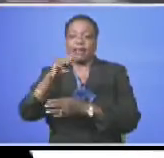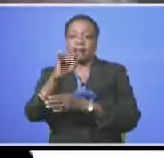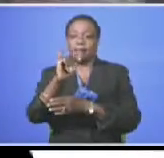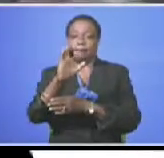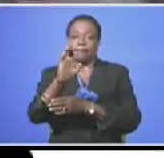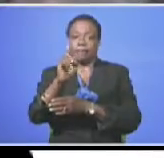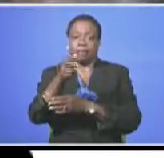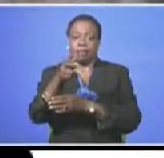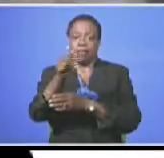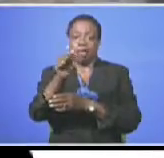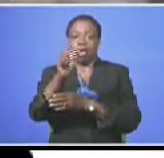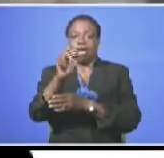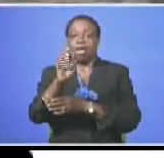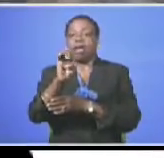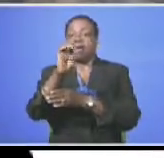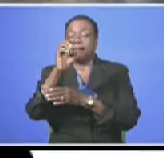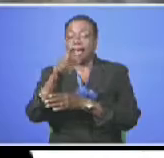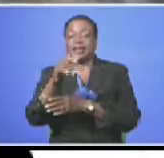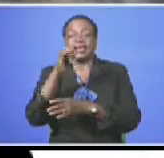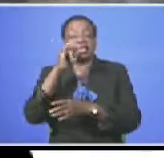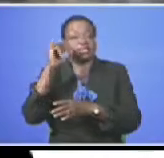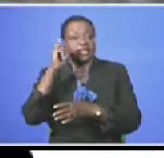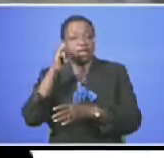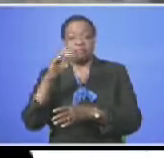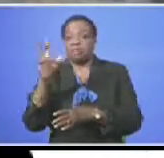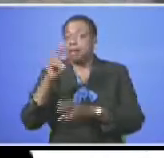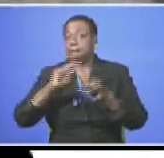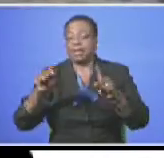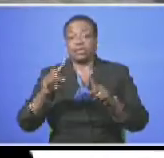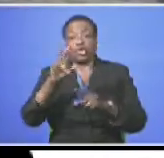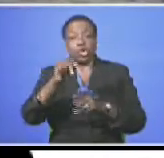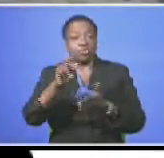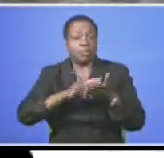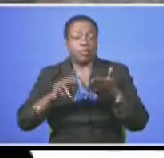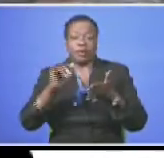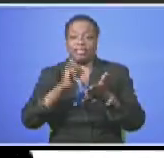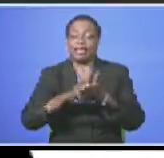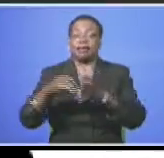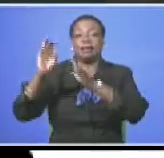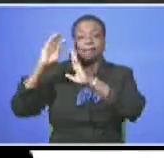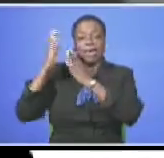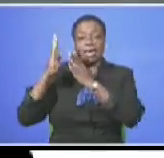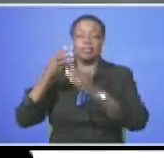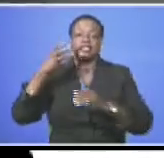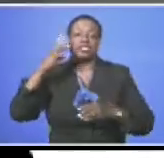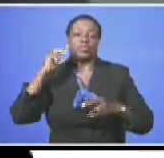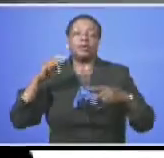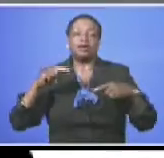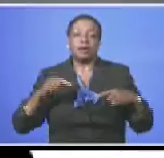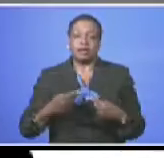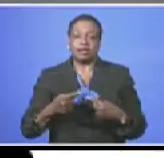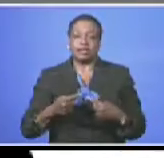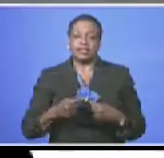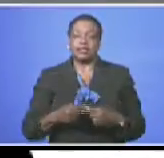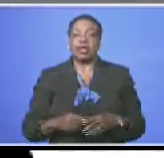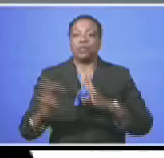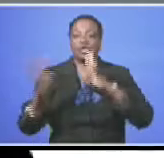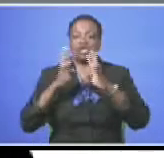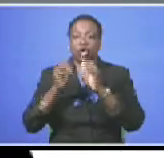that Bahamians who call the area home were hurt. We spoke with Consul General for Atlanta, Linda Trico Mackey,